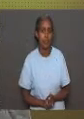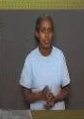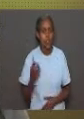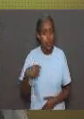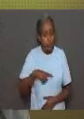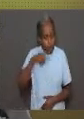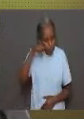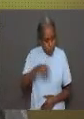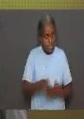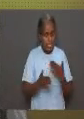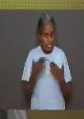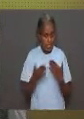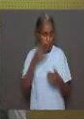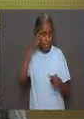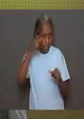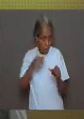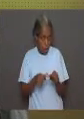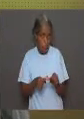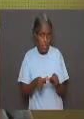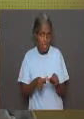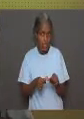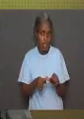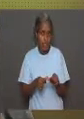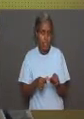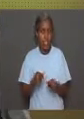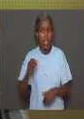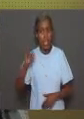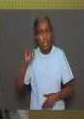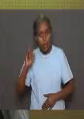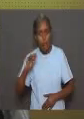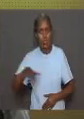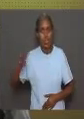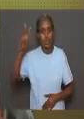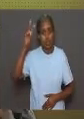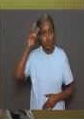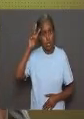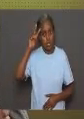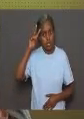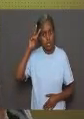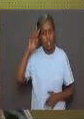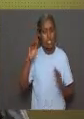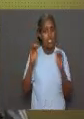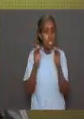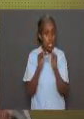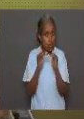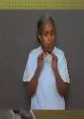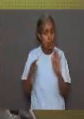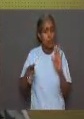We must simply remember that the iota squared is equal